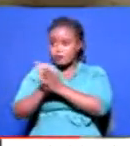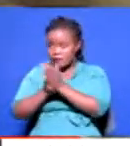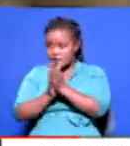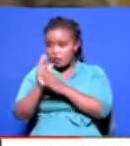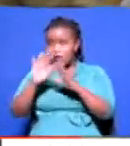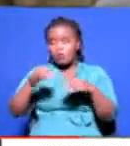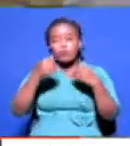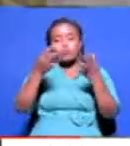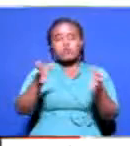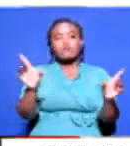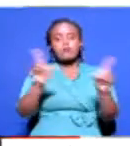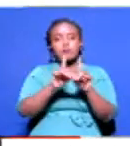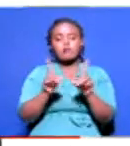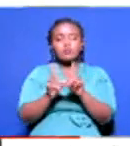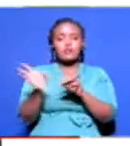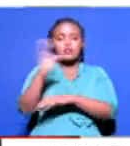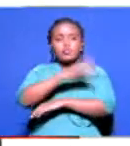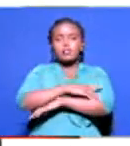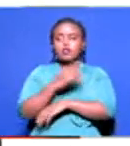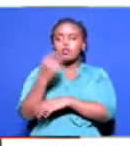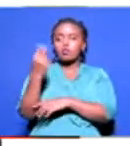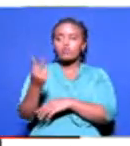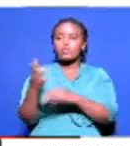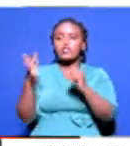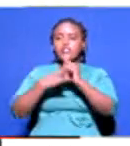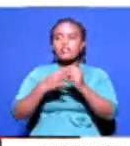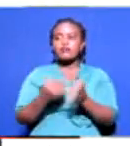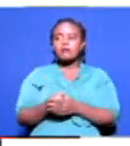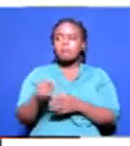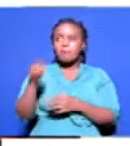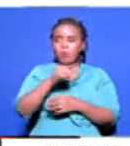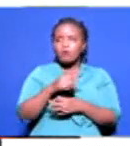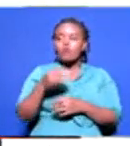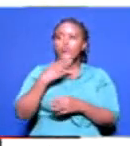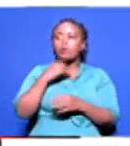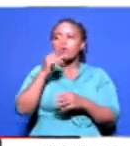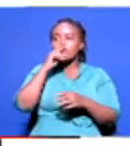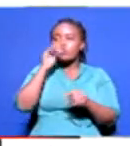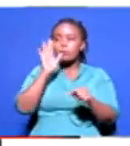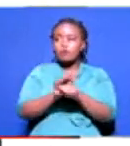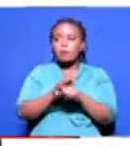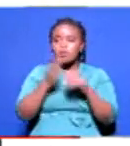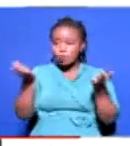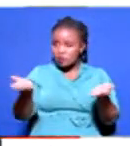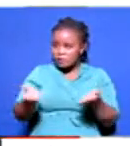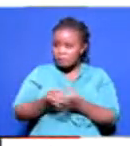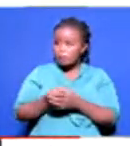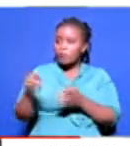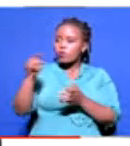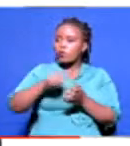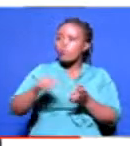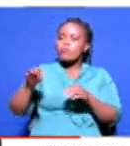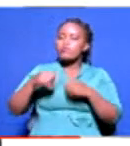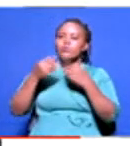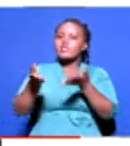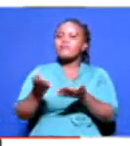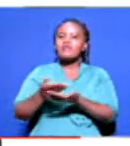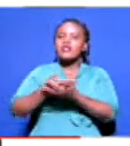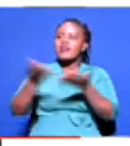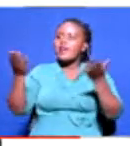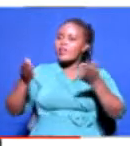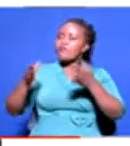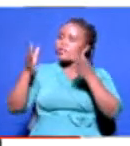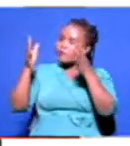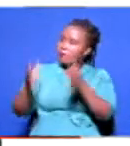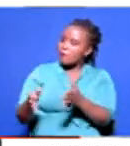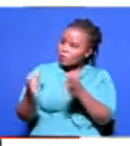by the 28th. I want to make an assurance that we shall give every person their certificate, more so those ones who they